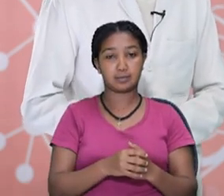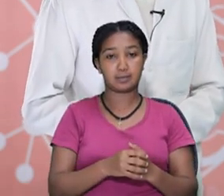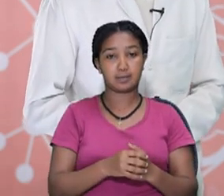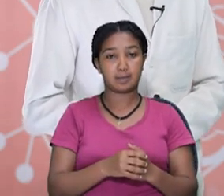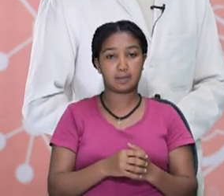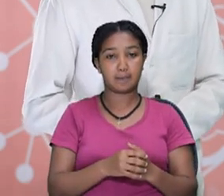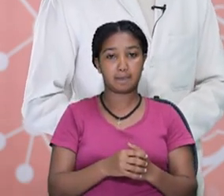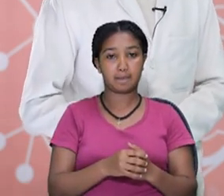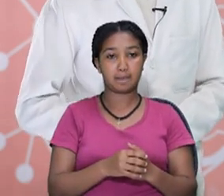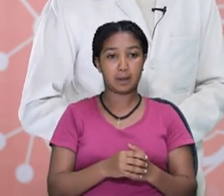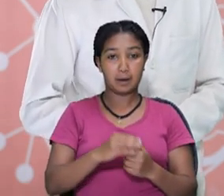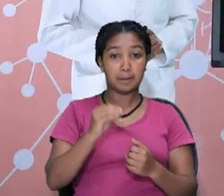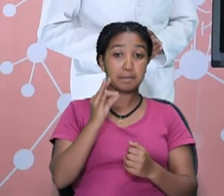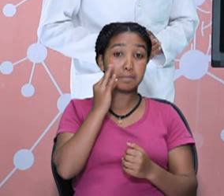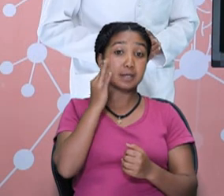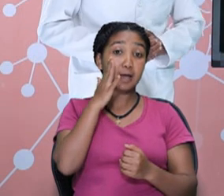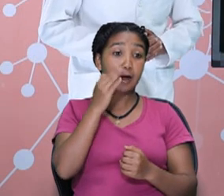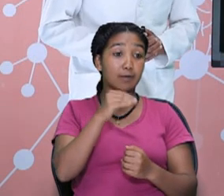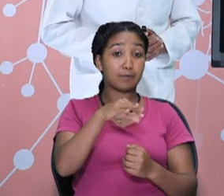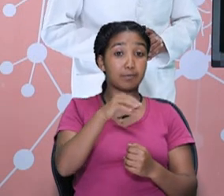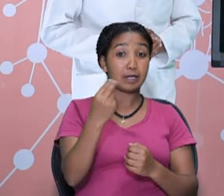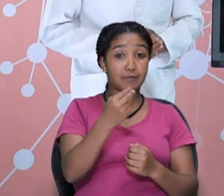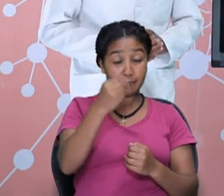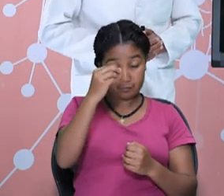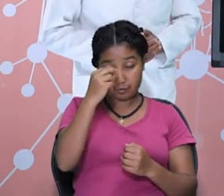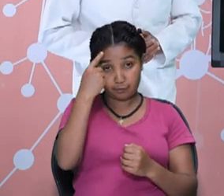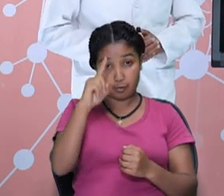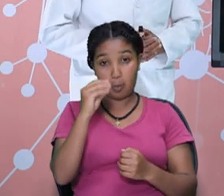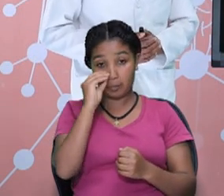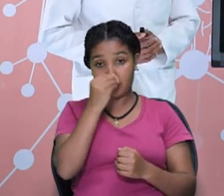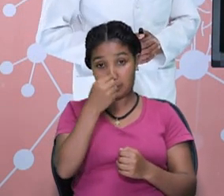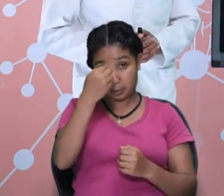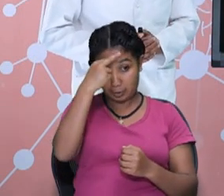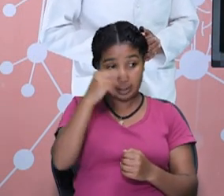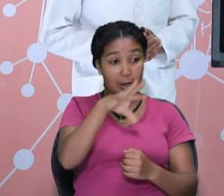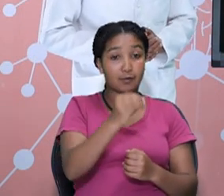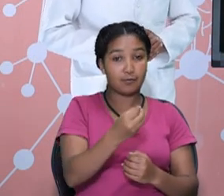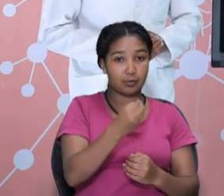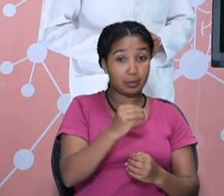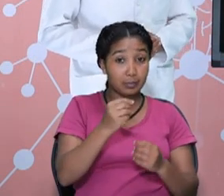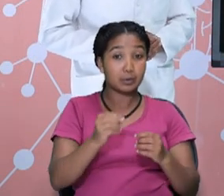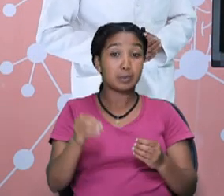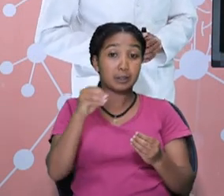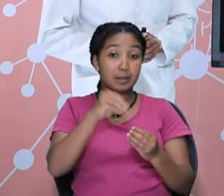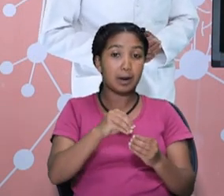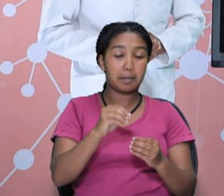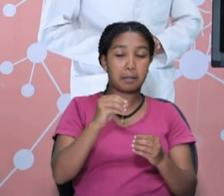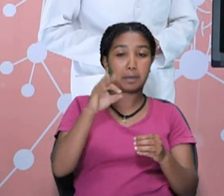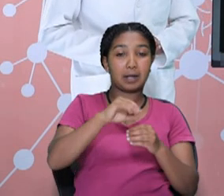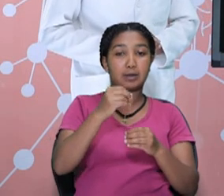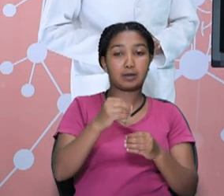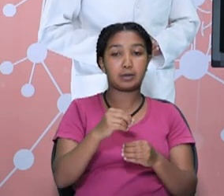flower. Bees are benefited from the flower because they obtain nectar, their food, whereas plants are